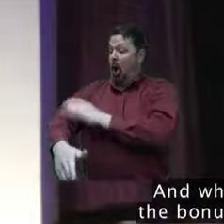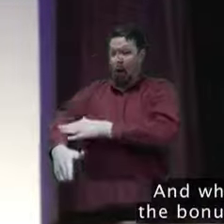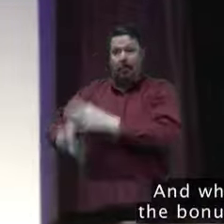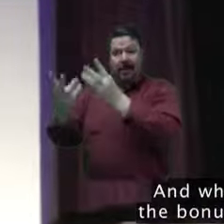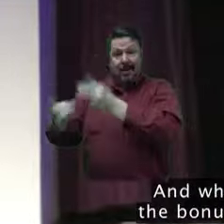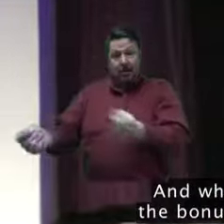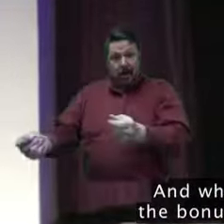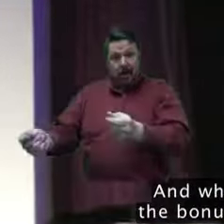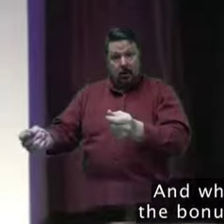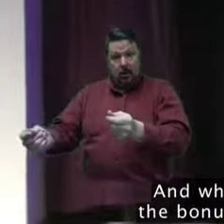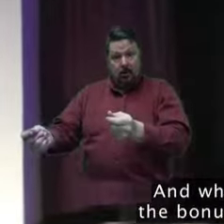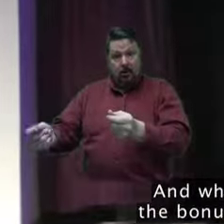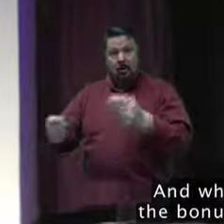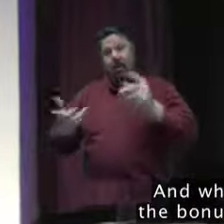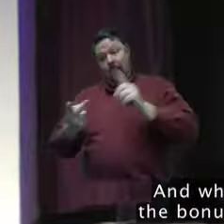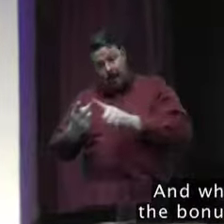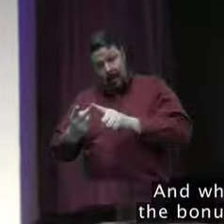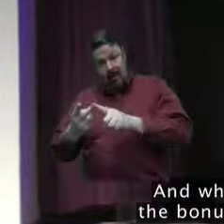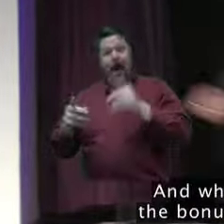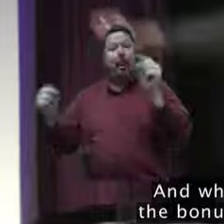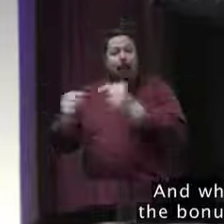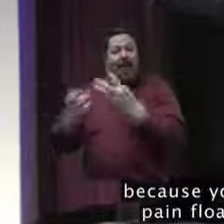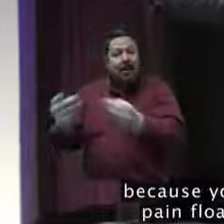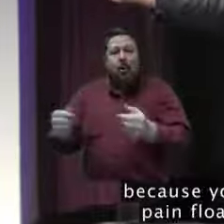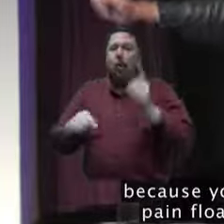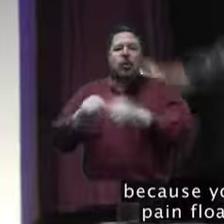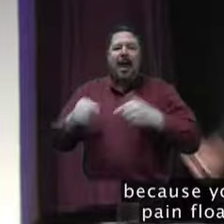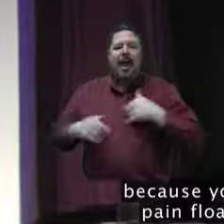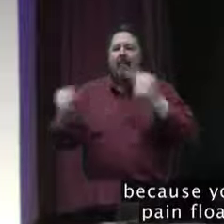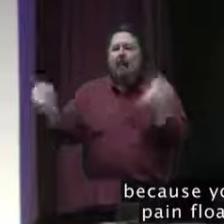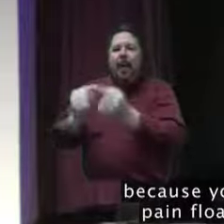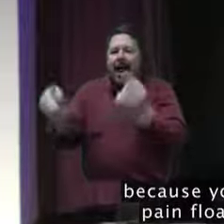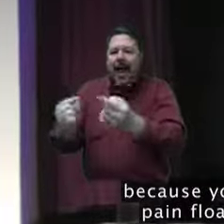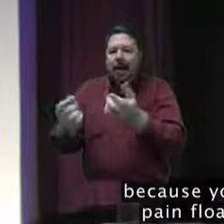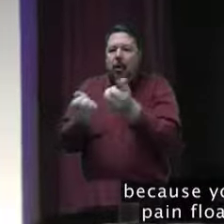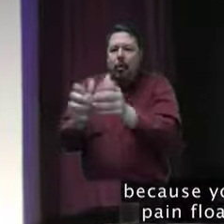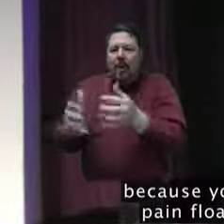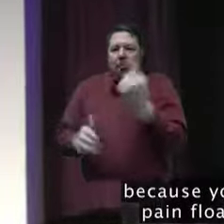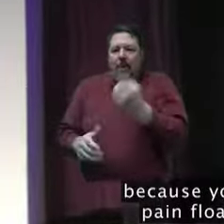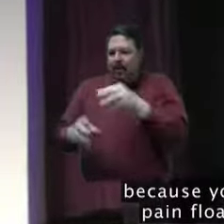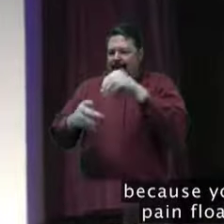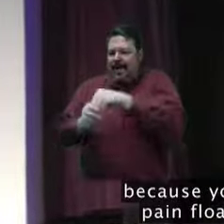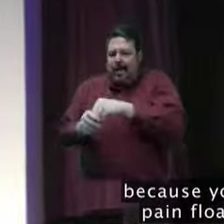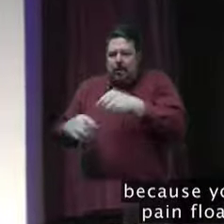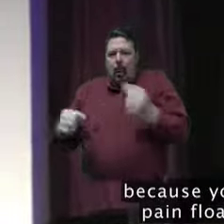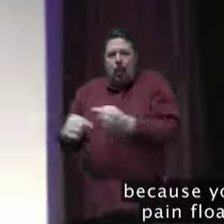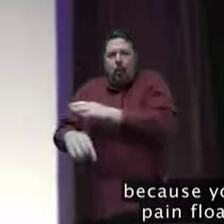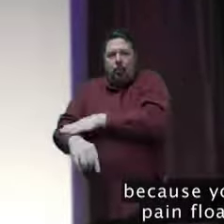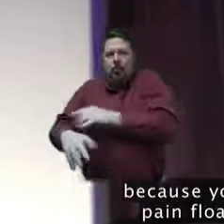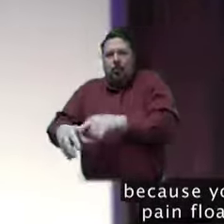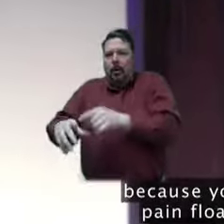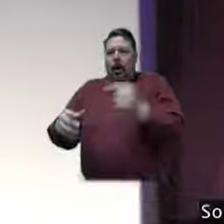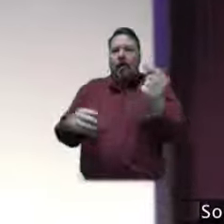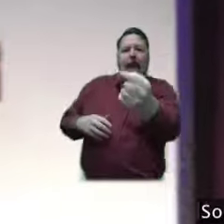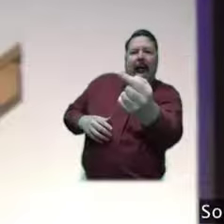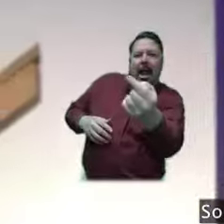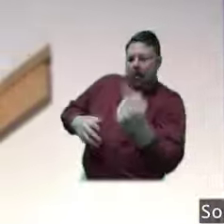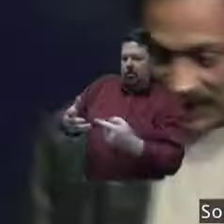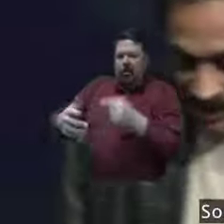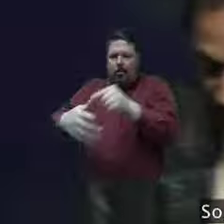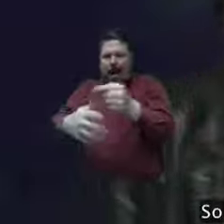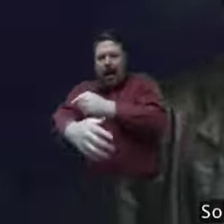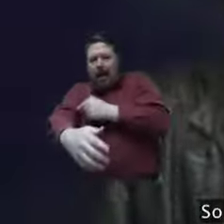arm disappears, the bonus is the pain disappears because you can't have disembodied pain floating out there in space.